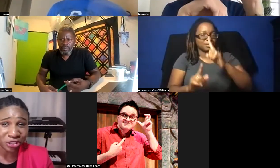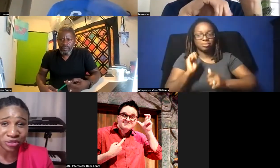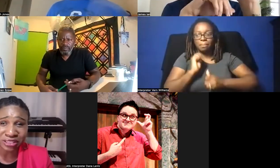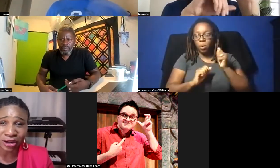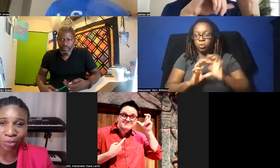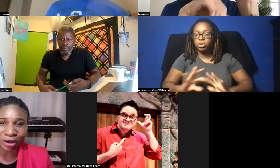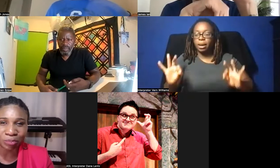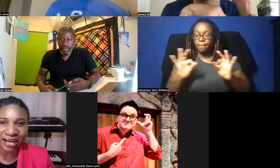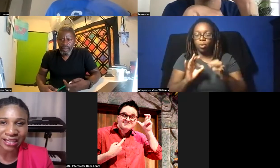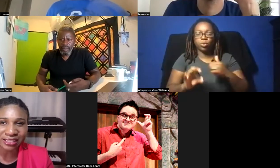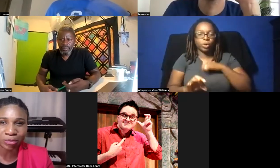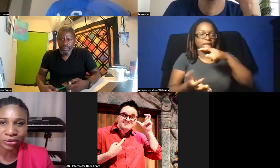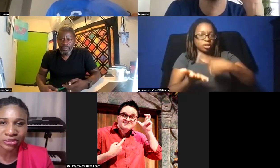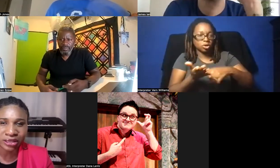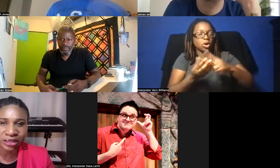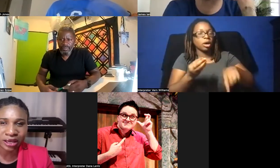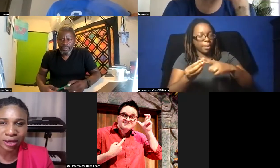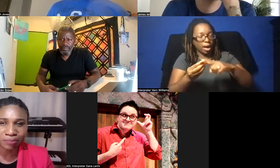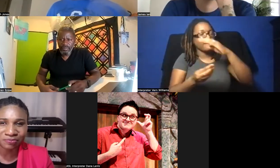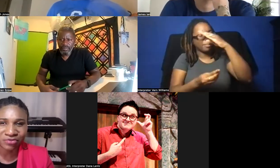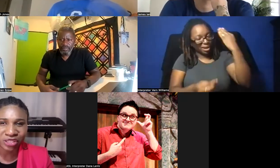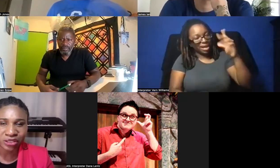is we do need to talk about Black disabled,